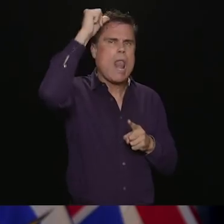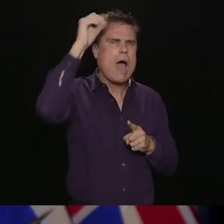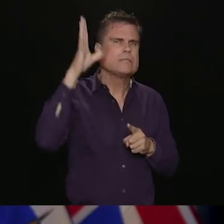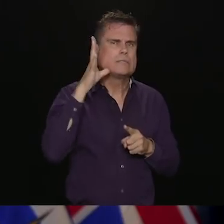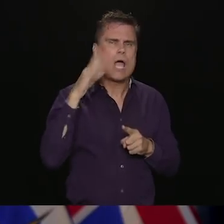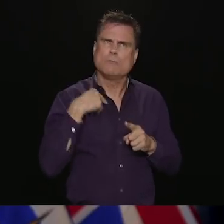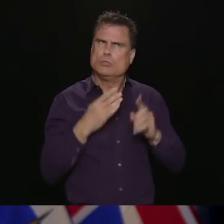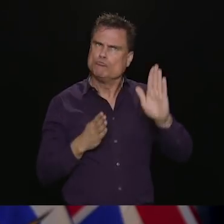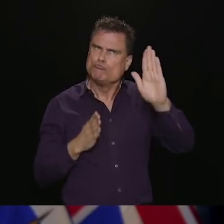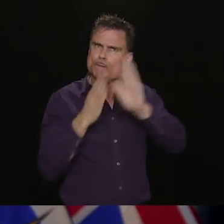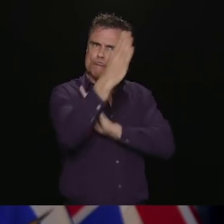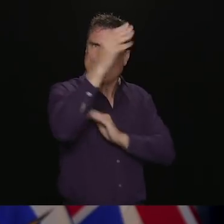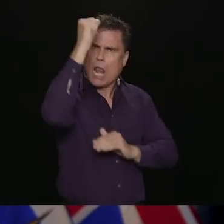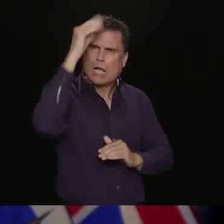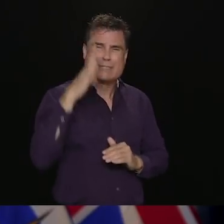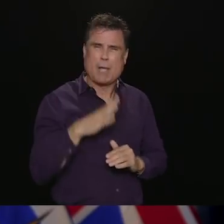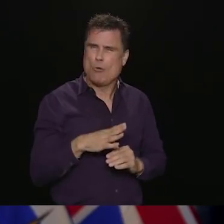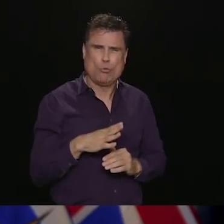been that